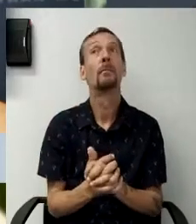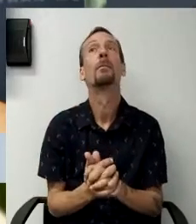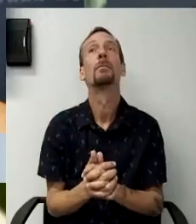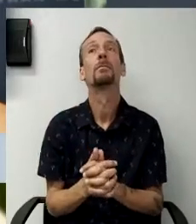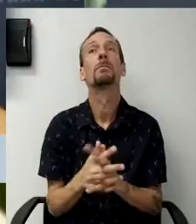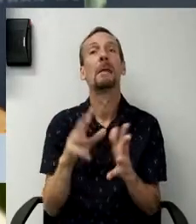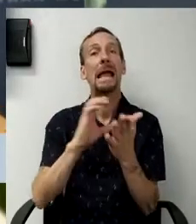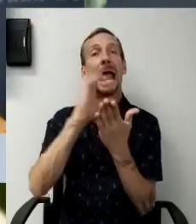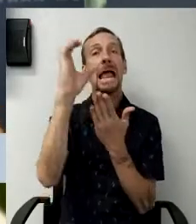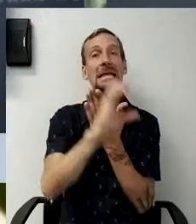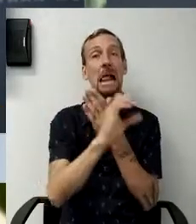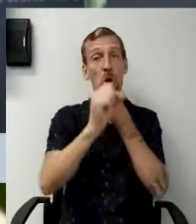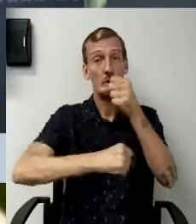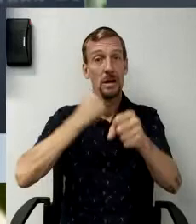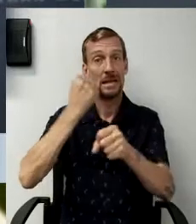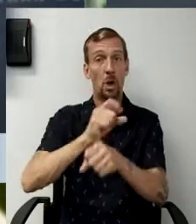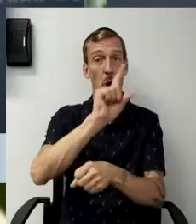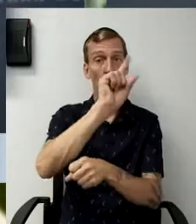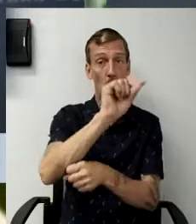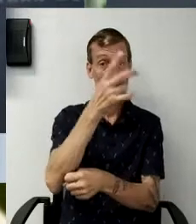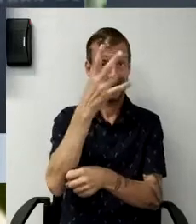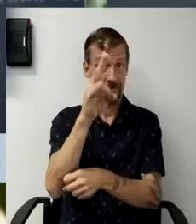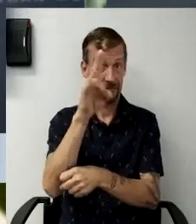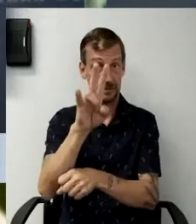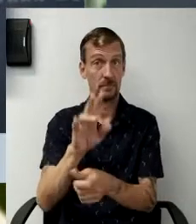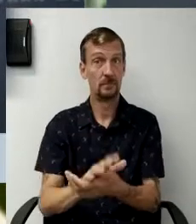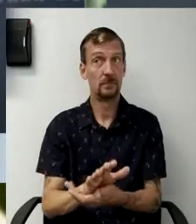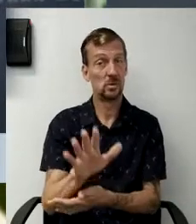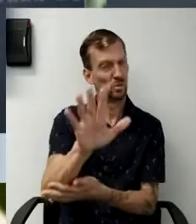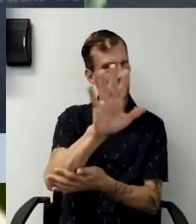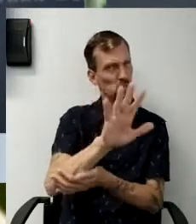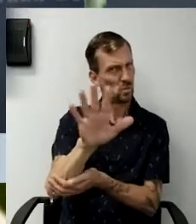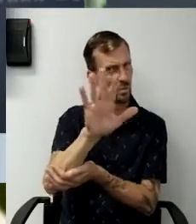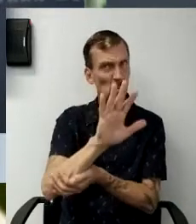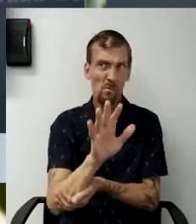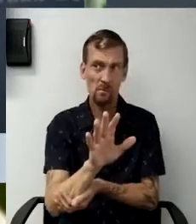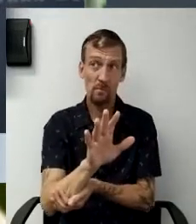Calendar year 17 had roughly